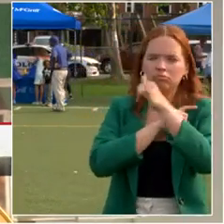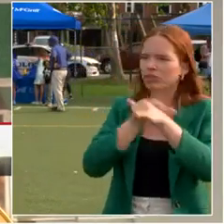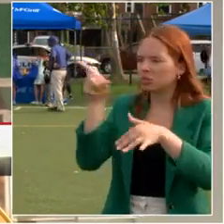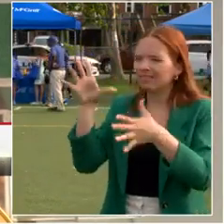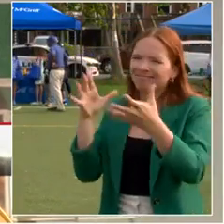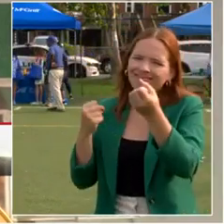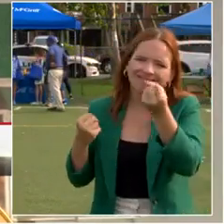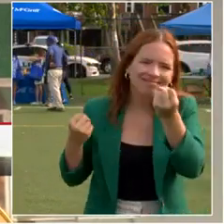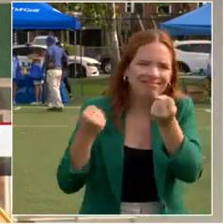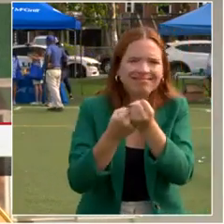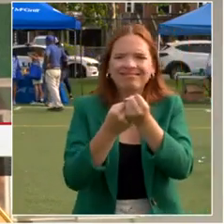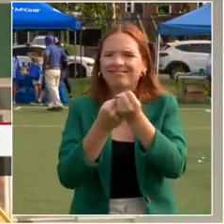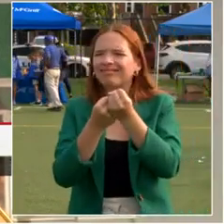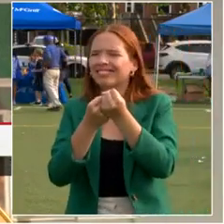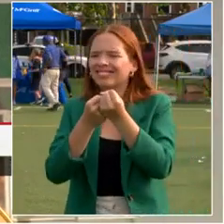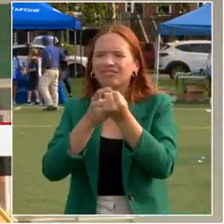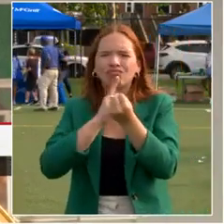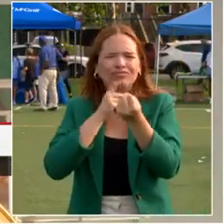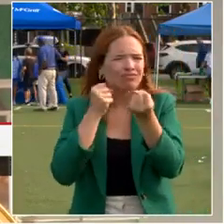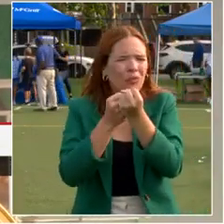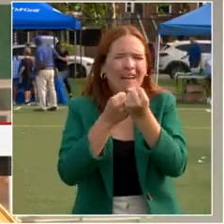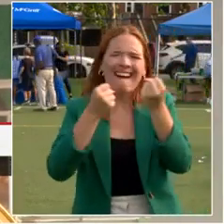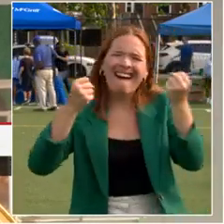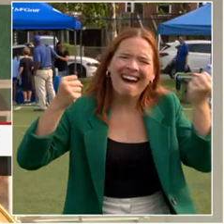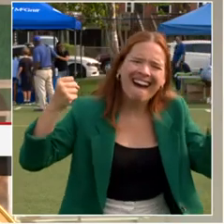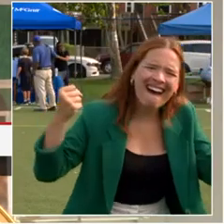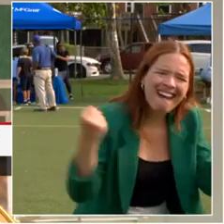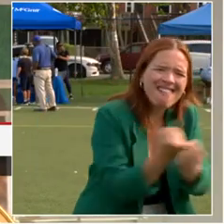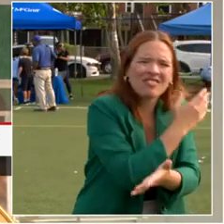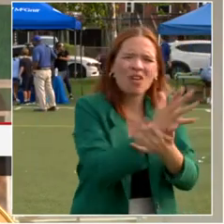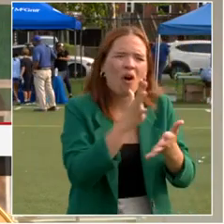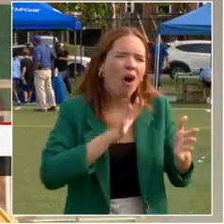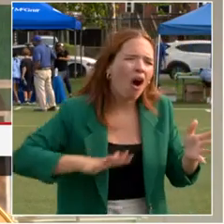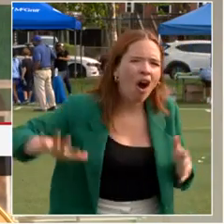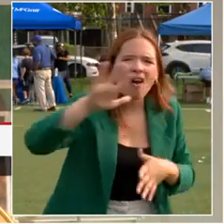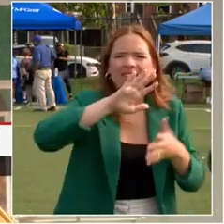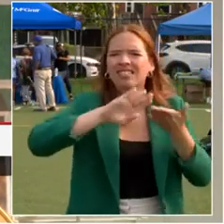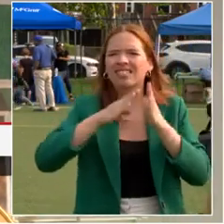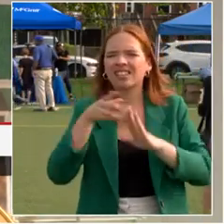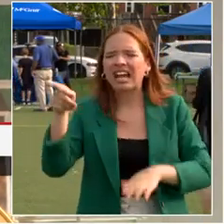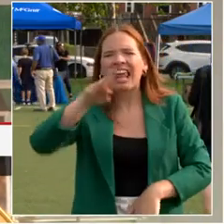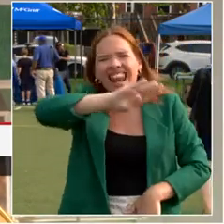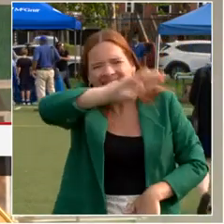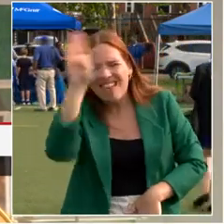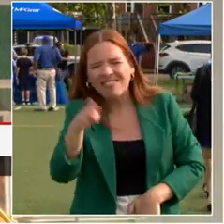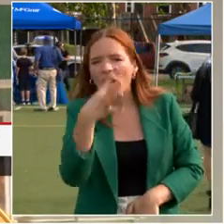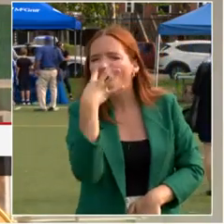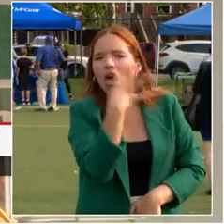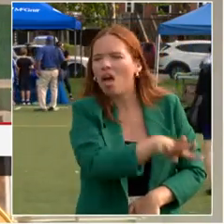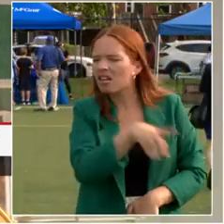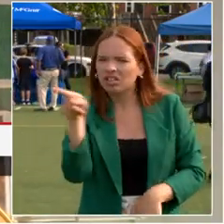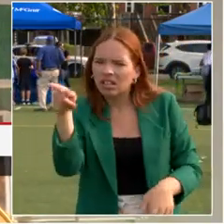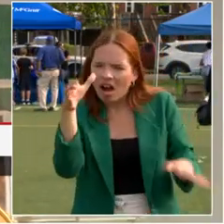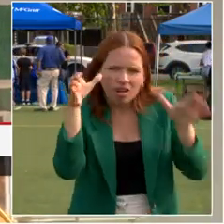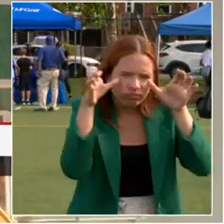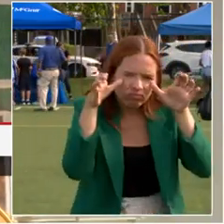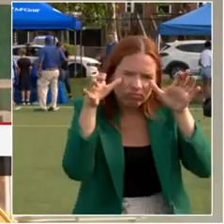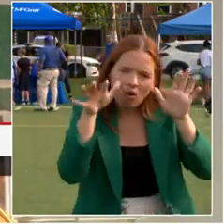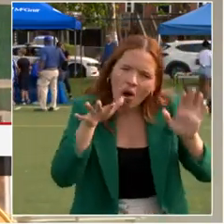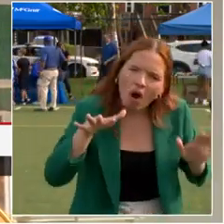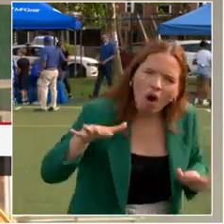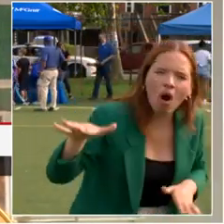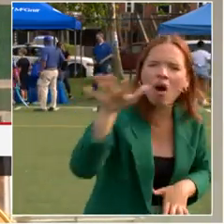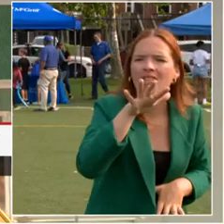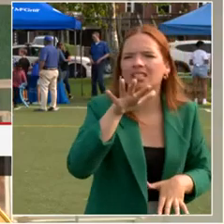nobody away, nor does he turn a deaf ear to your issues. So please come to the 5th